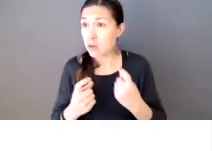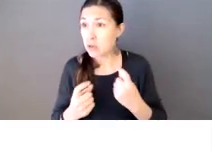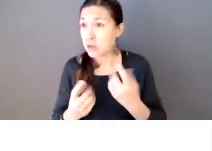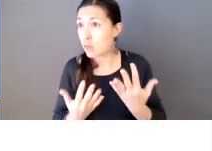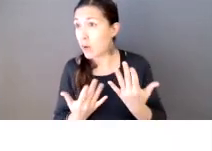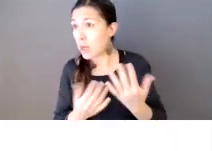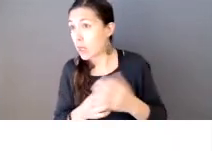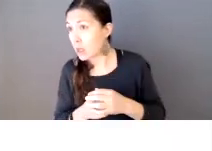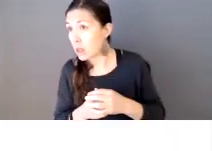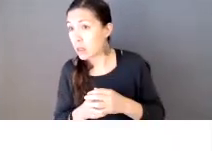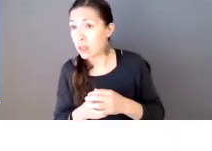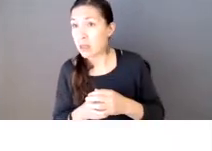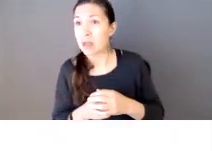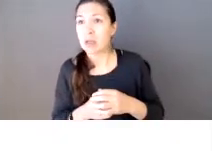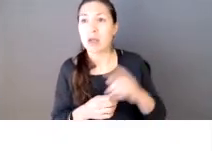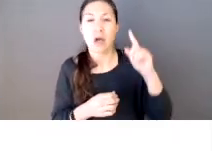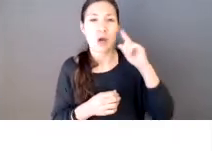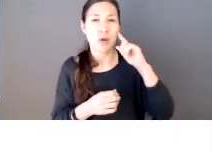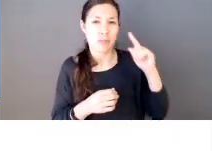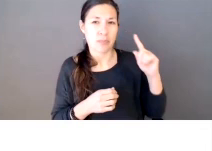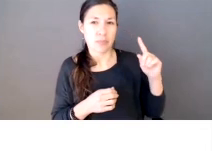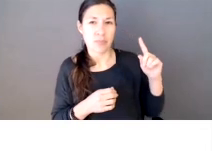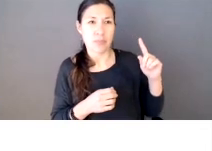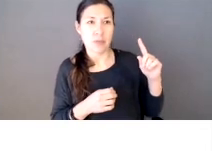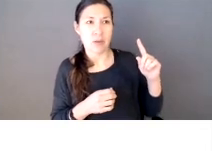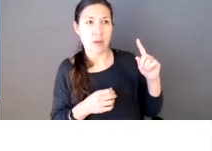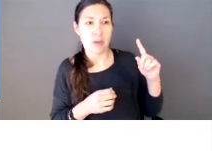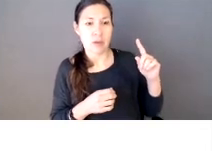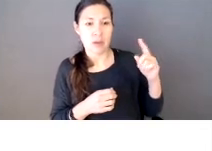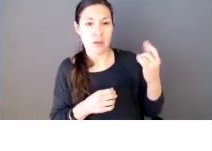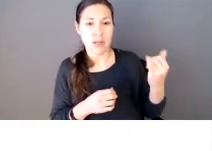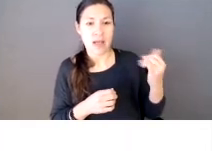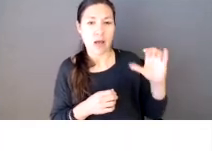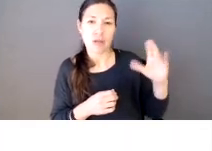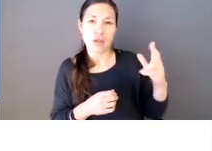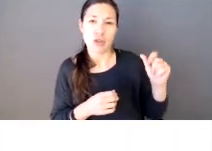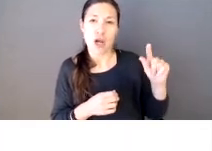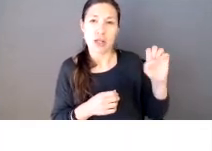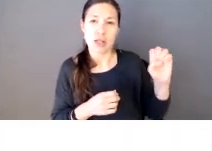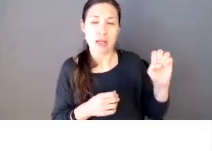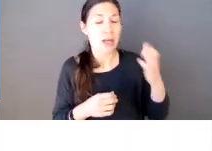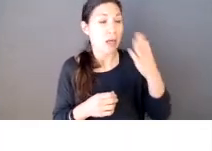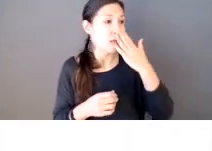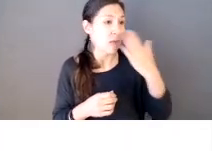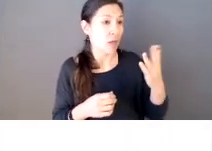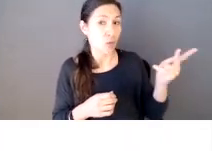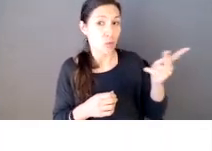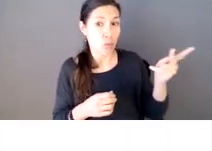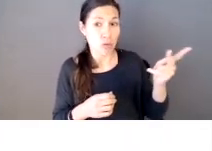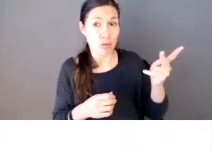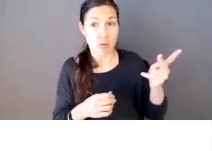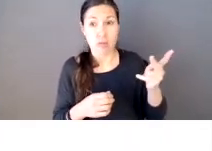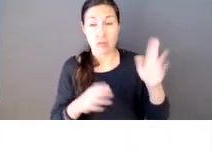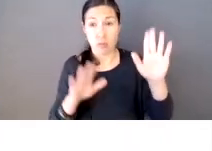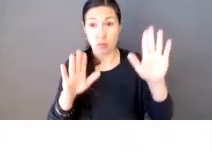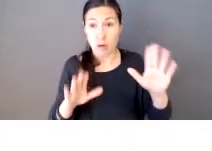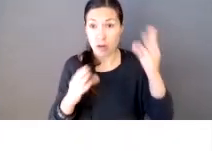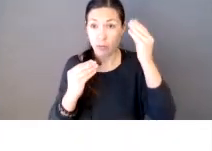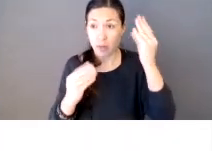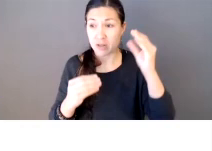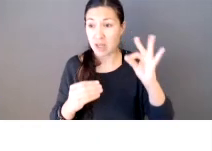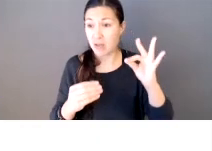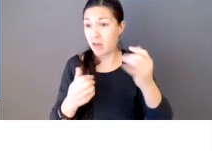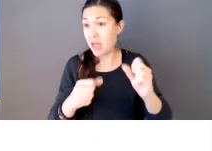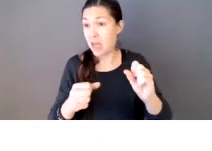Thank you, Jonathan and Taryn. This was really, really informative. If there are any last minute questions, please